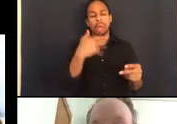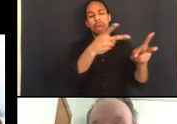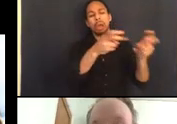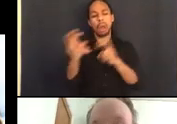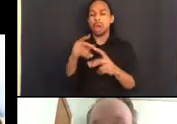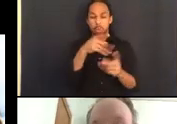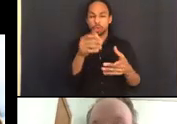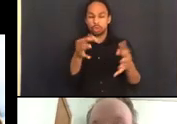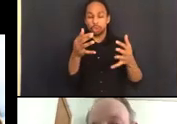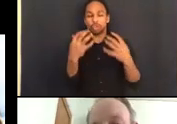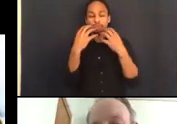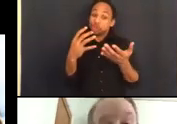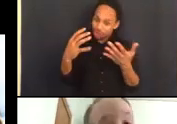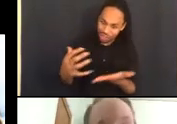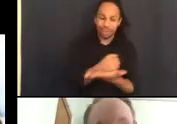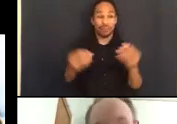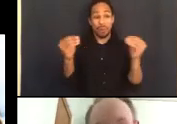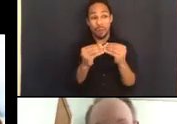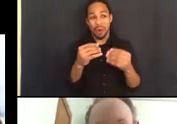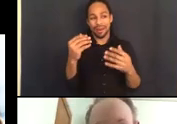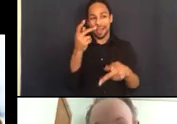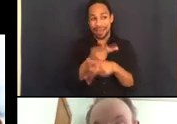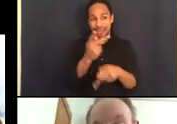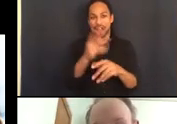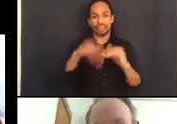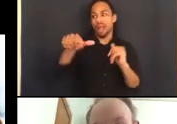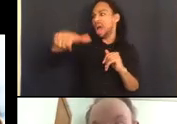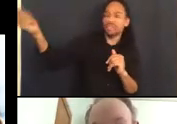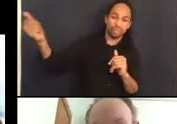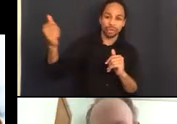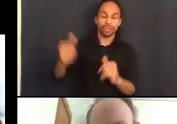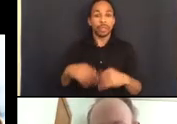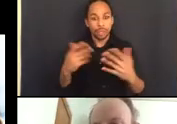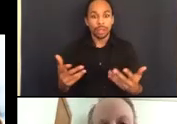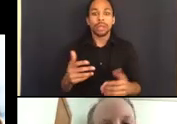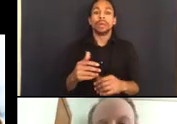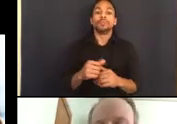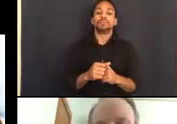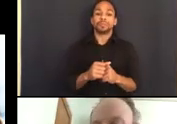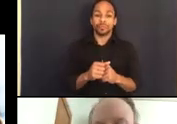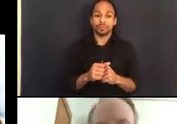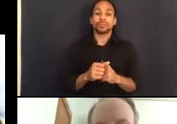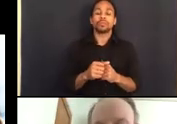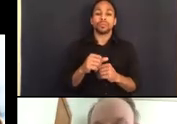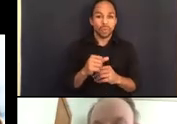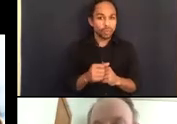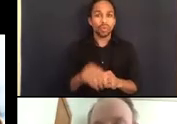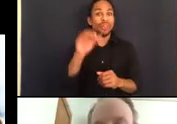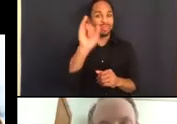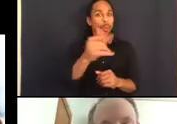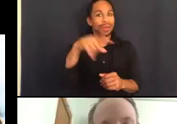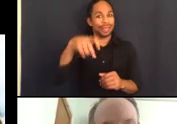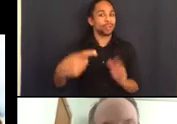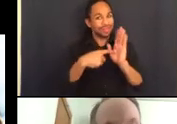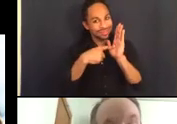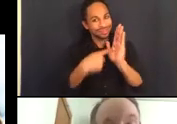rationing, which we also are referring to in communities as IC eugenics. This must be exposed,